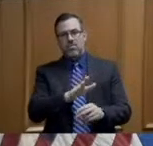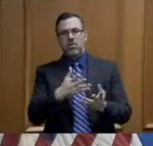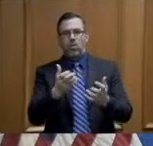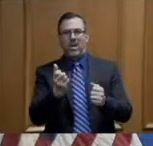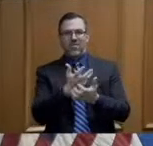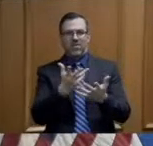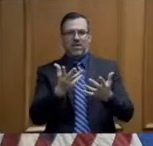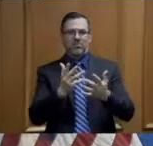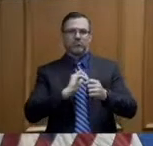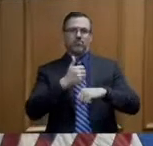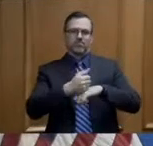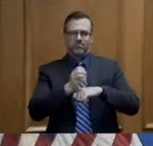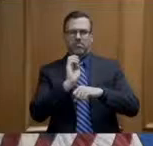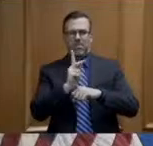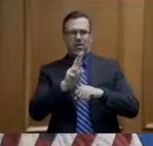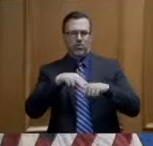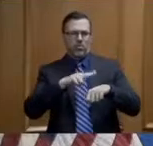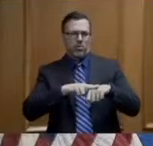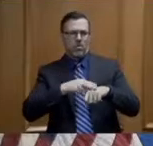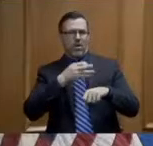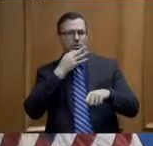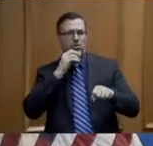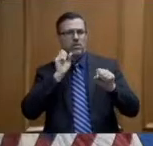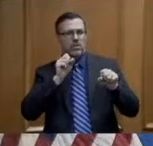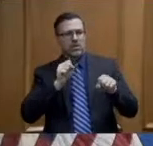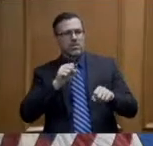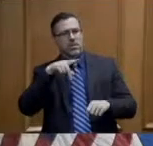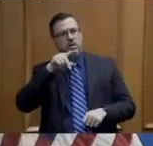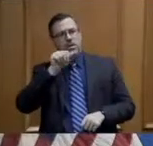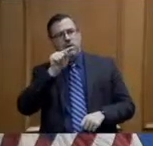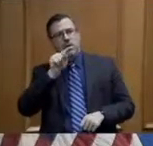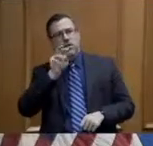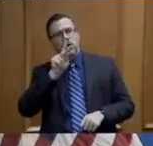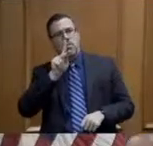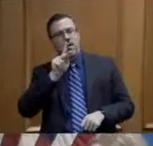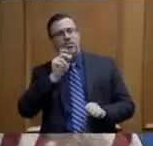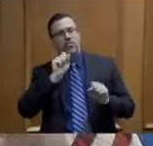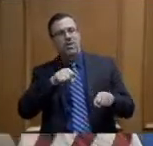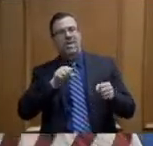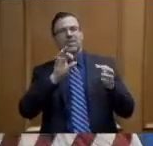as quickly as possible. I'll defer to Patrick on the tornado sirens.